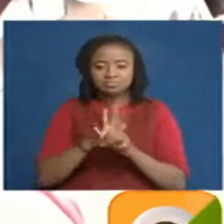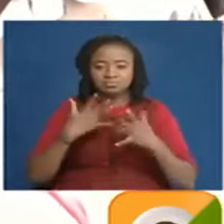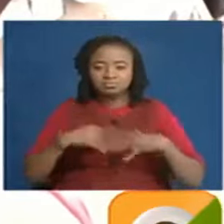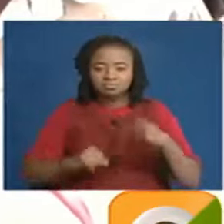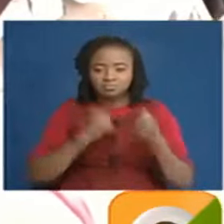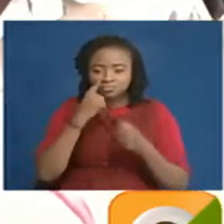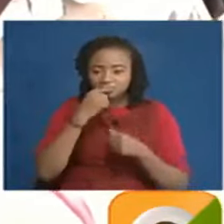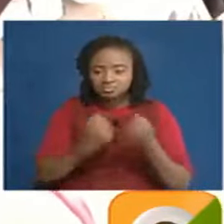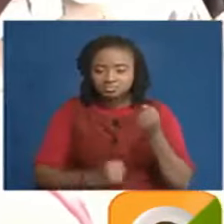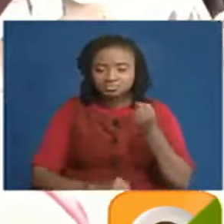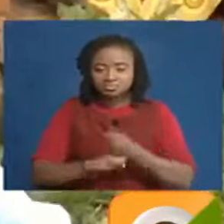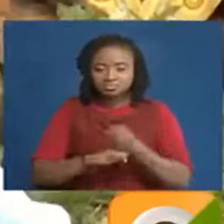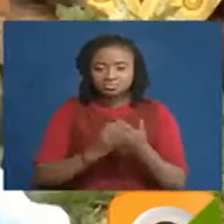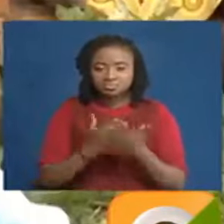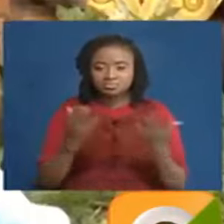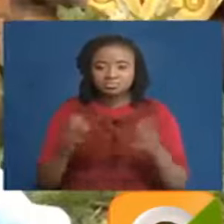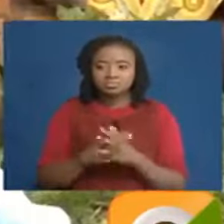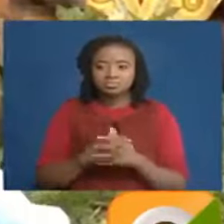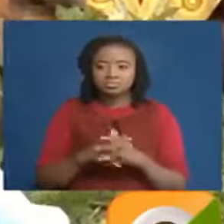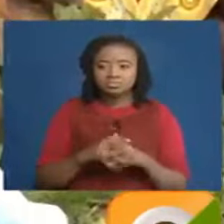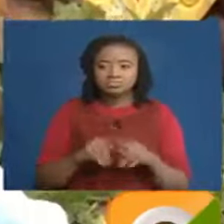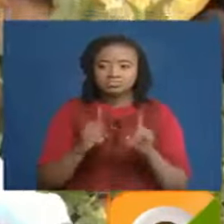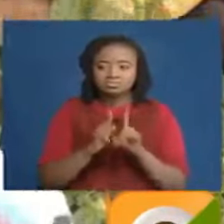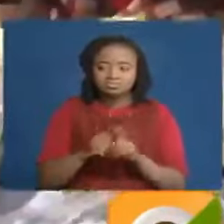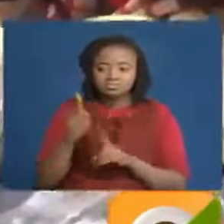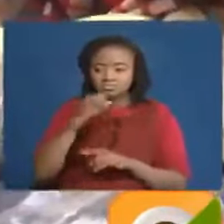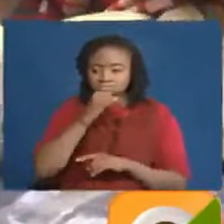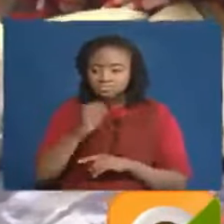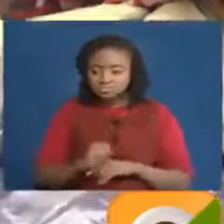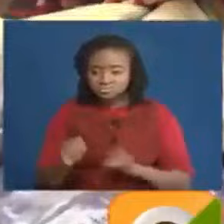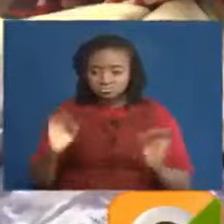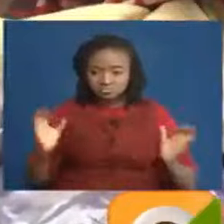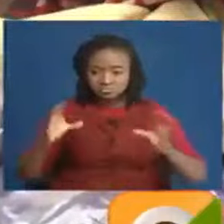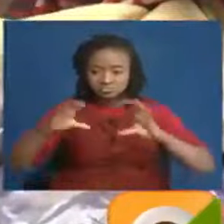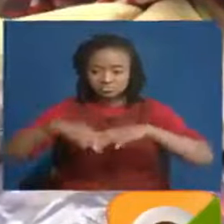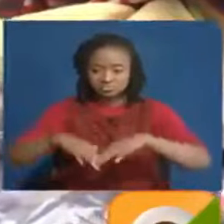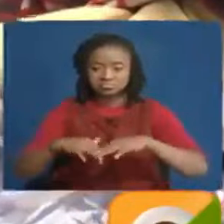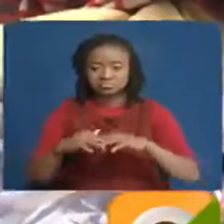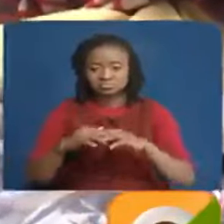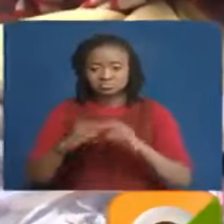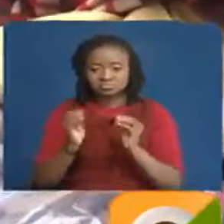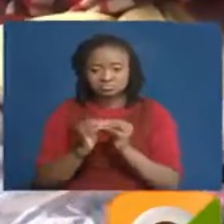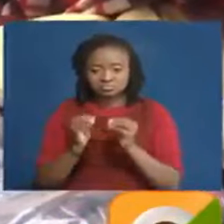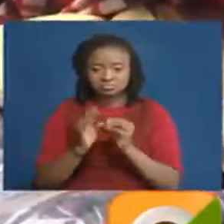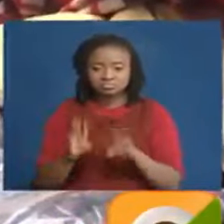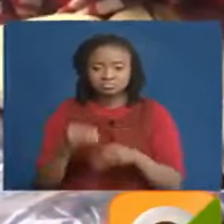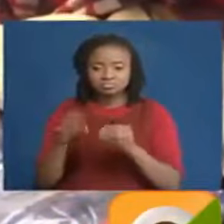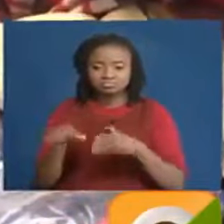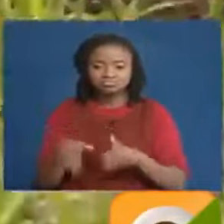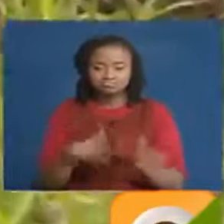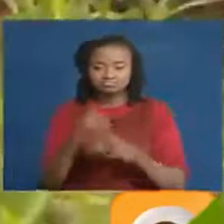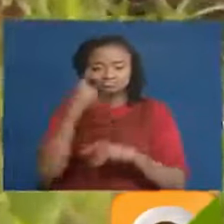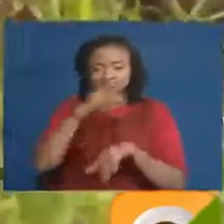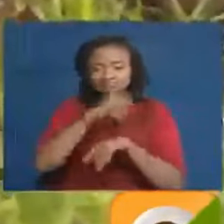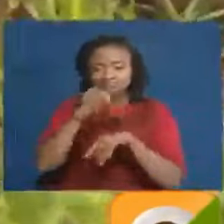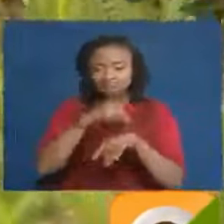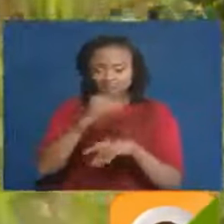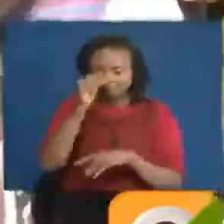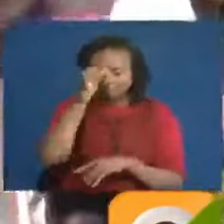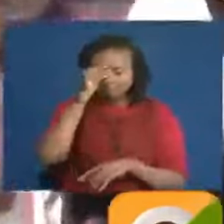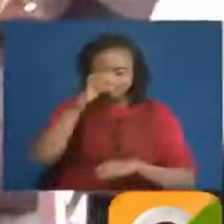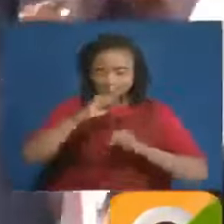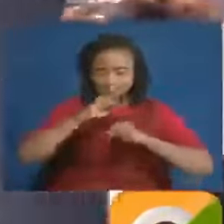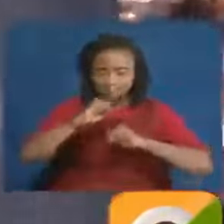are youngsters, are moved to towns. The elderly celebrations meeting also provided an opportunity for the national government officers to